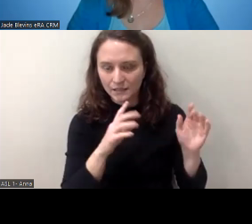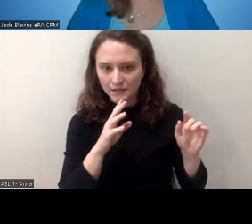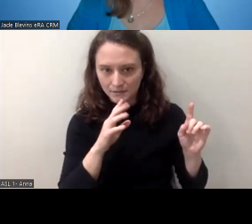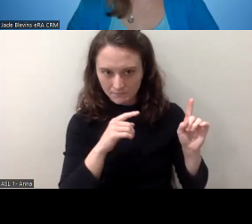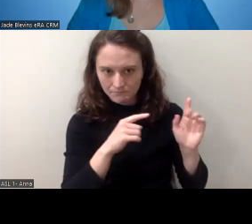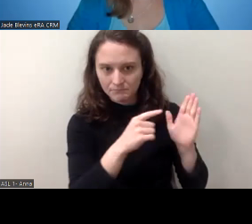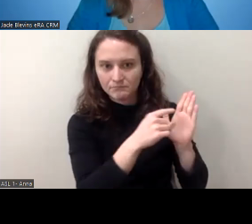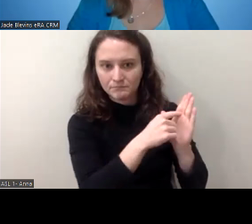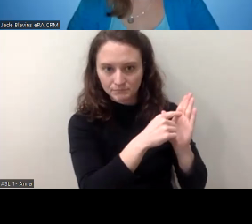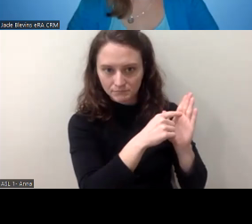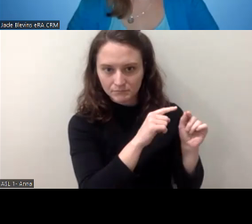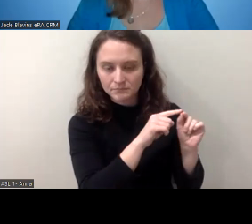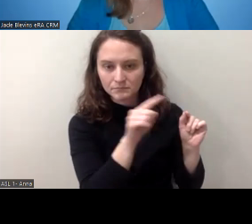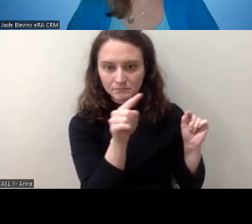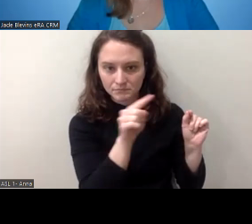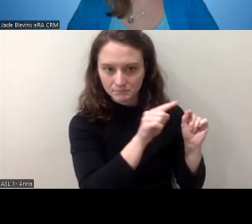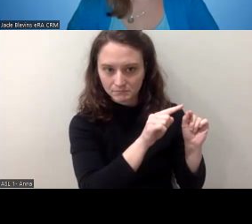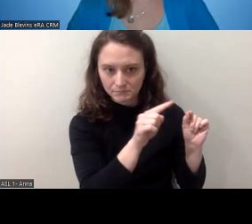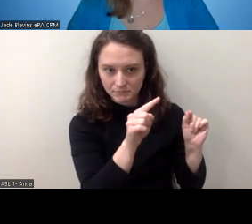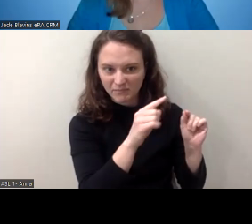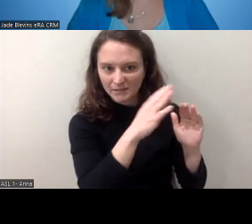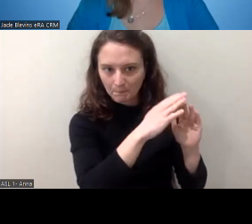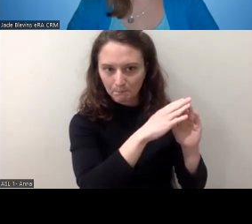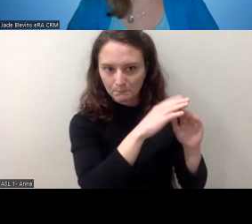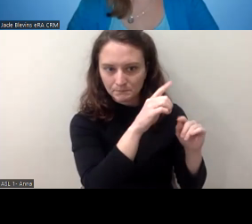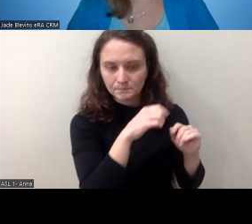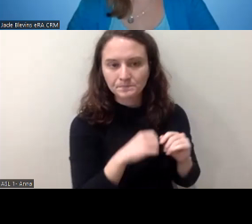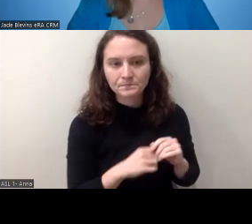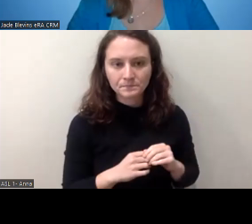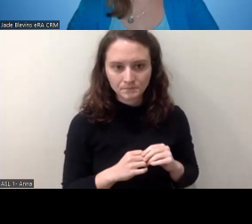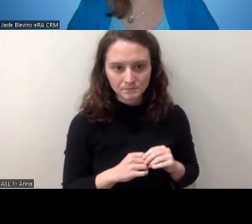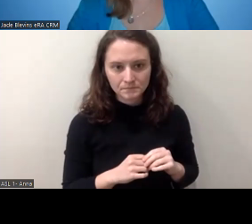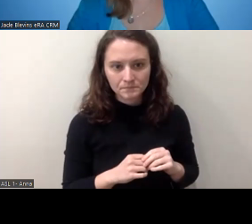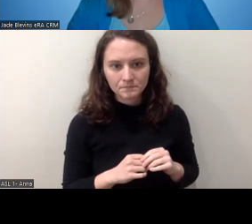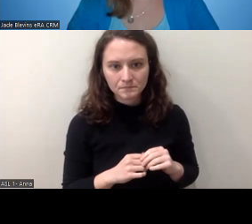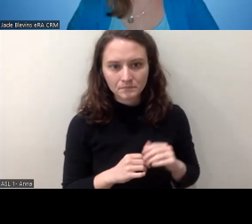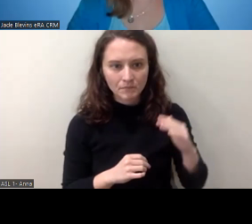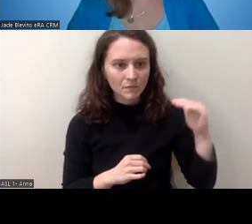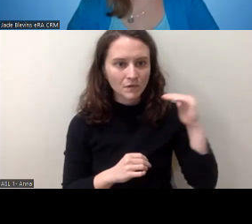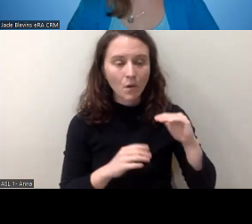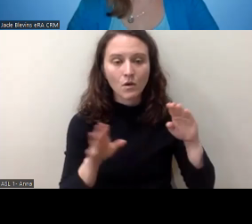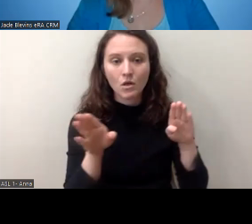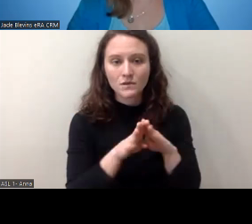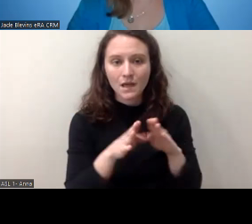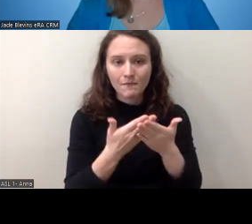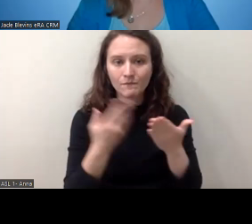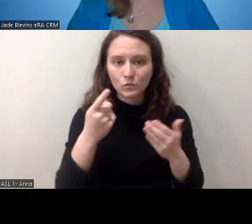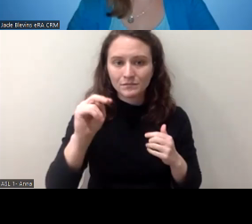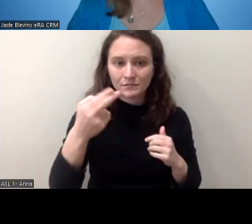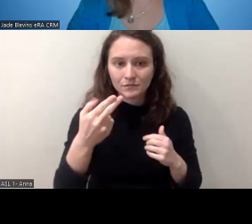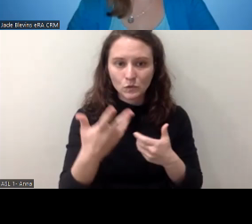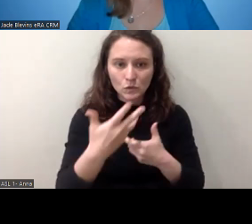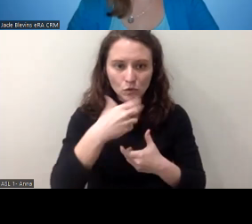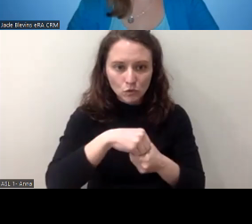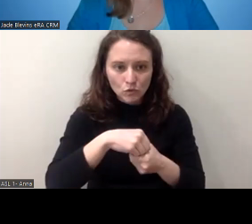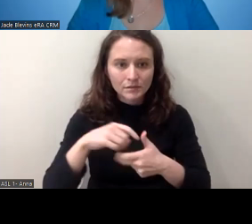requires closeout documents for grants in the closeout status. Closeout items for NIH include the final research progress